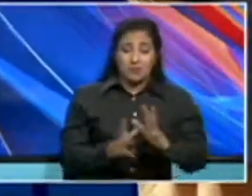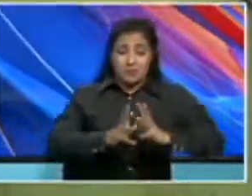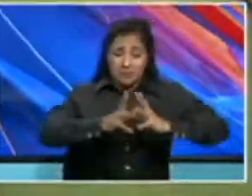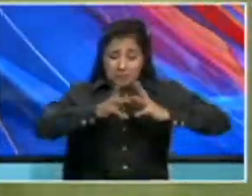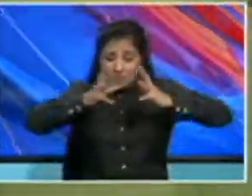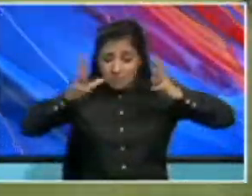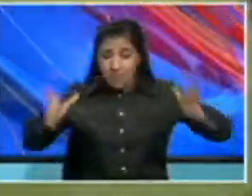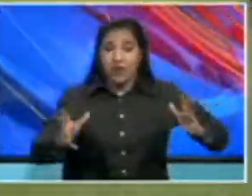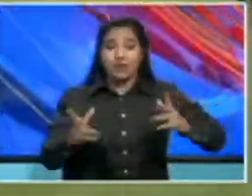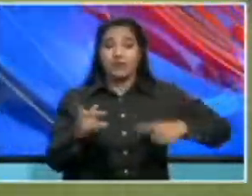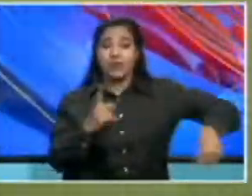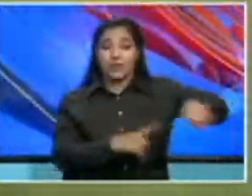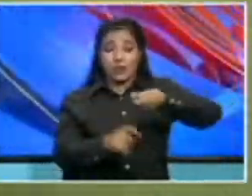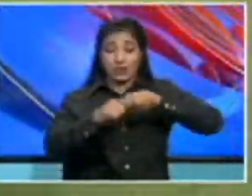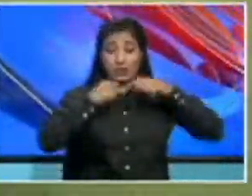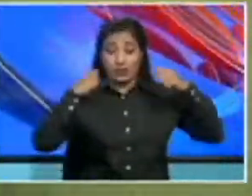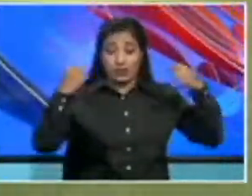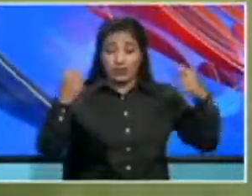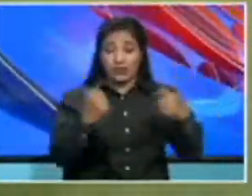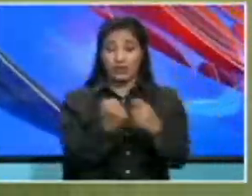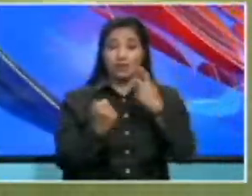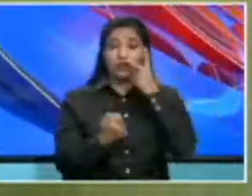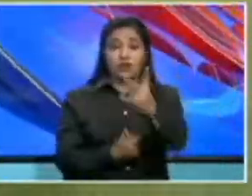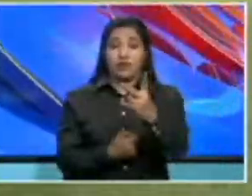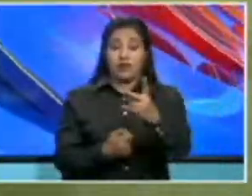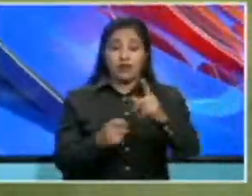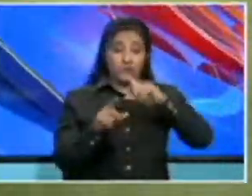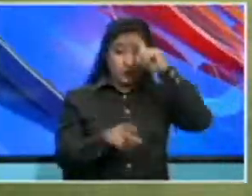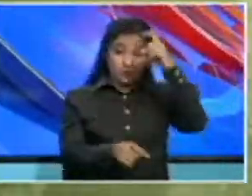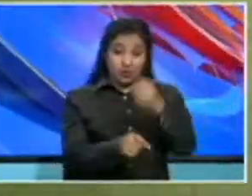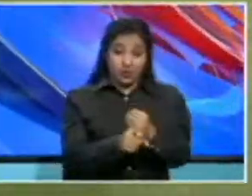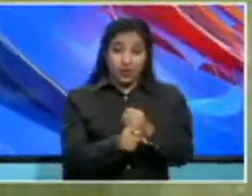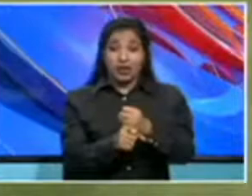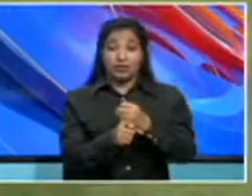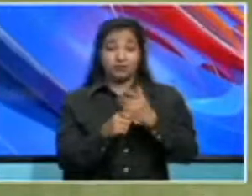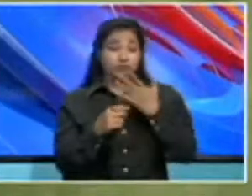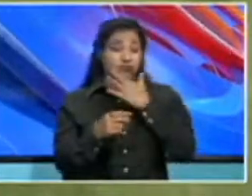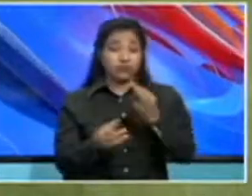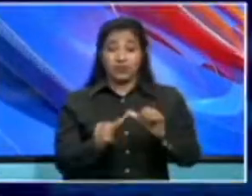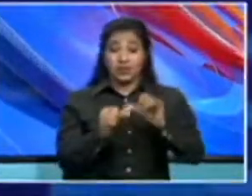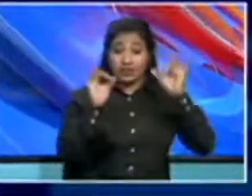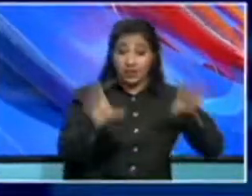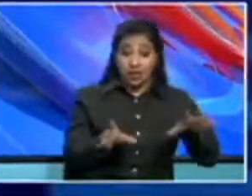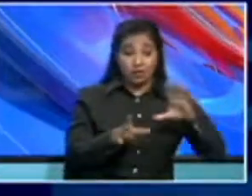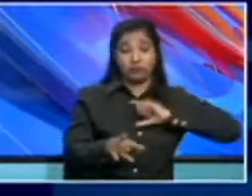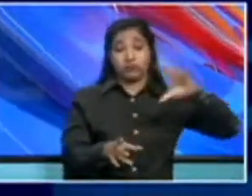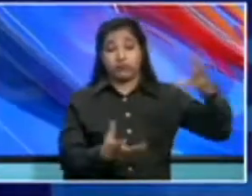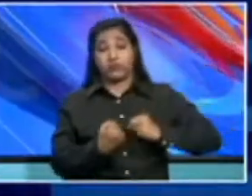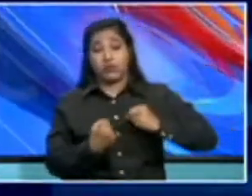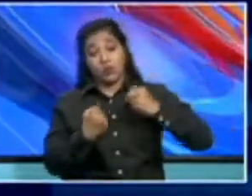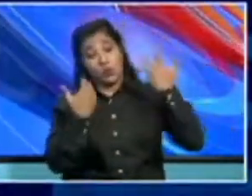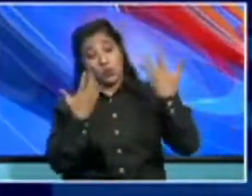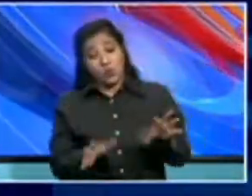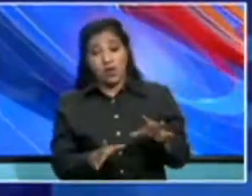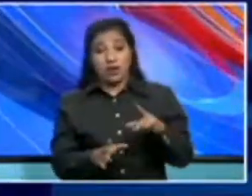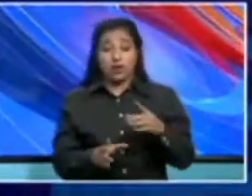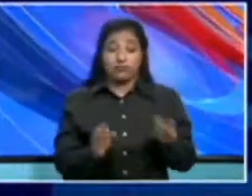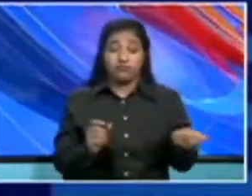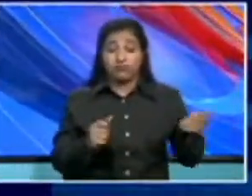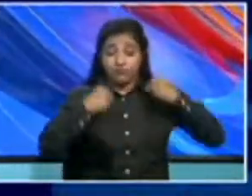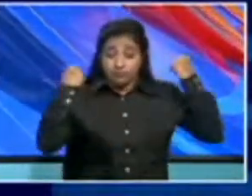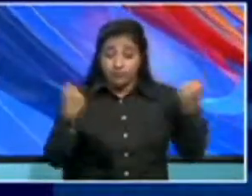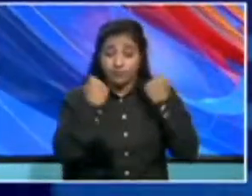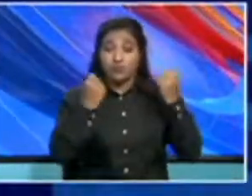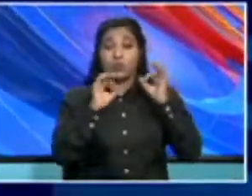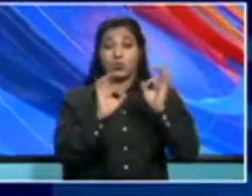biggest contingent so far, Gujarat, and of course they'll be eyeing the maximum number of medals. Ecstatic the crowd has